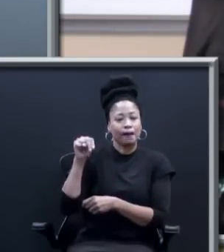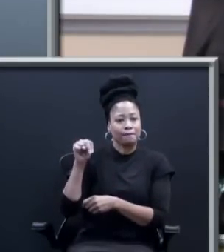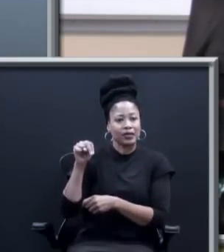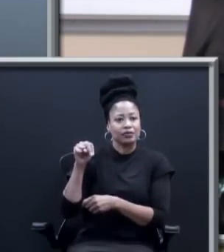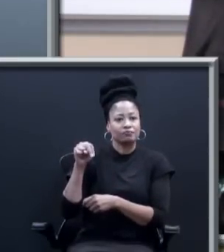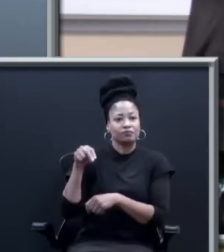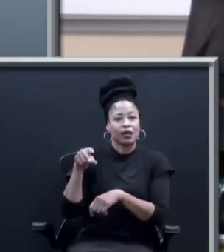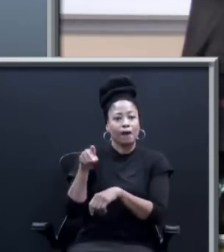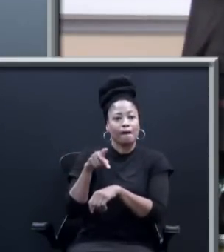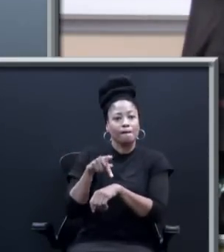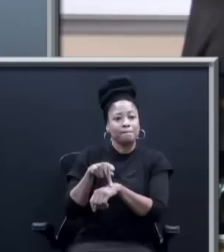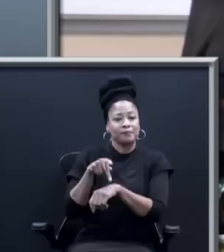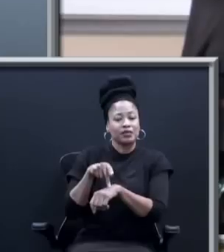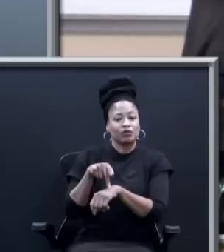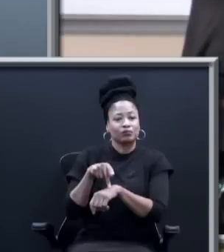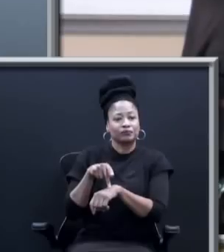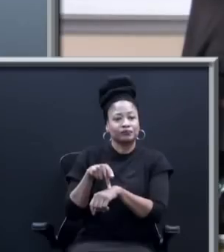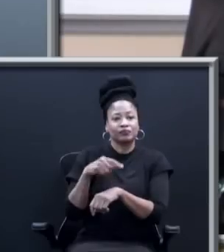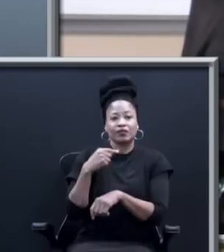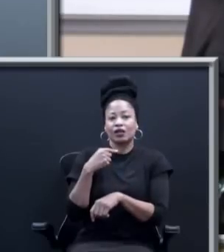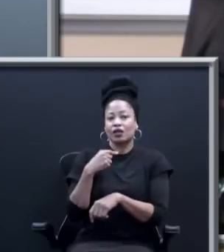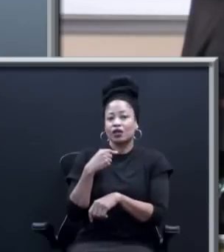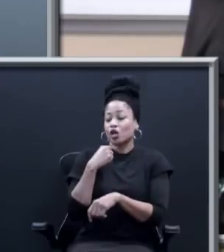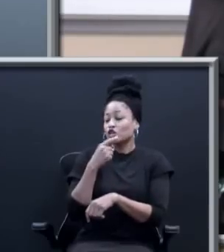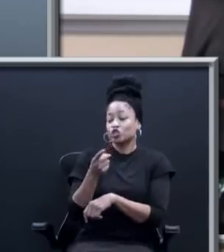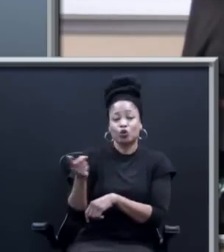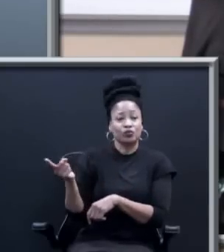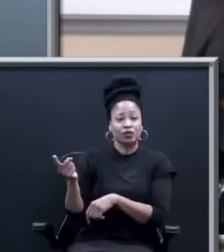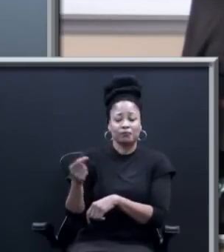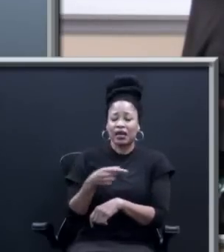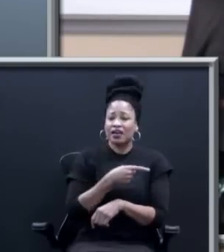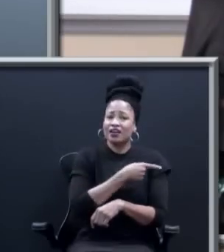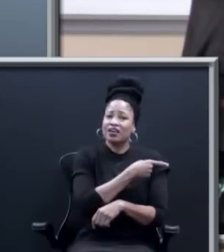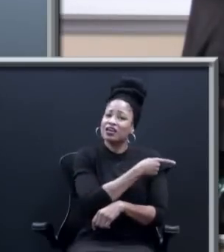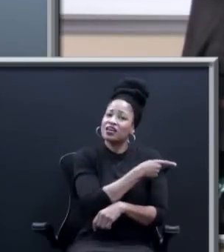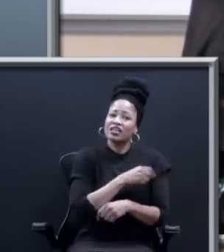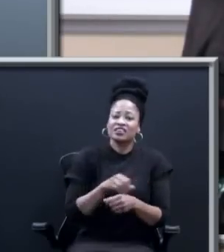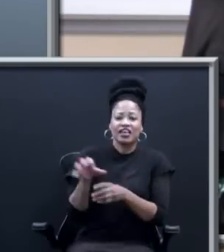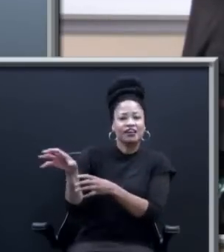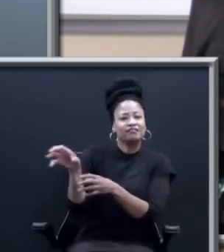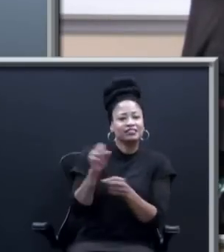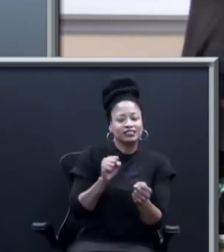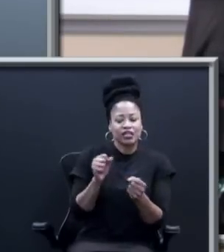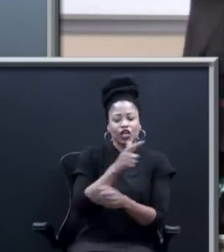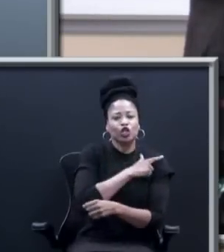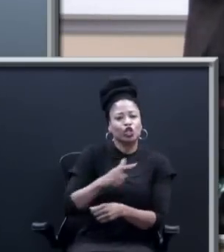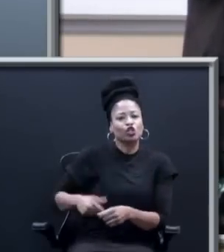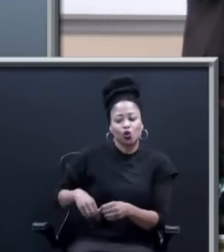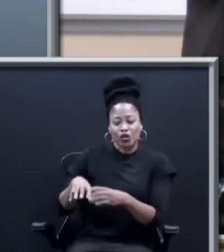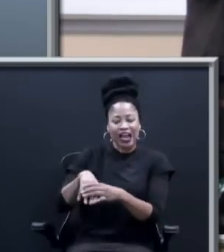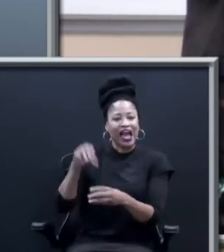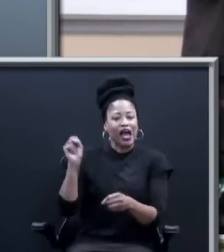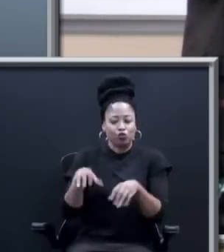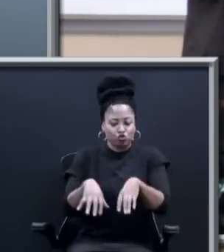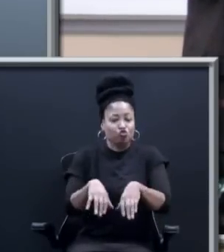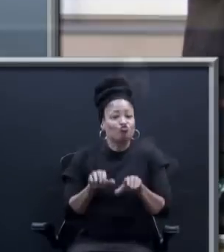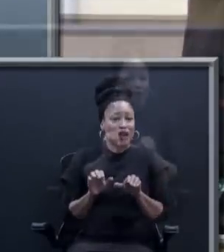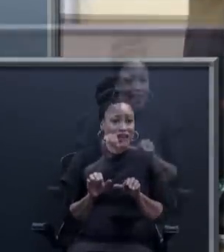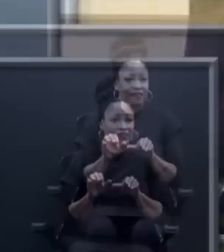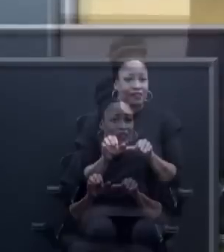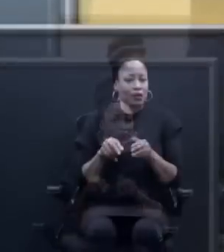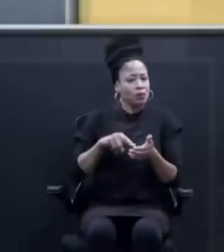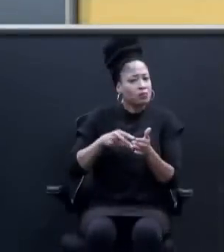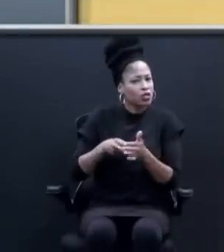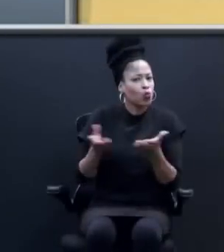them, they have taken away the Lord out of the sepulcher, and we know not where they have laid him. That means he was gone, wasn't he?